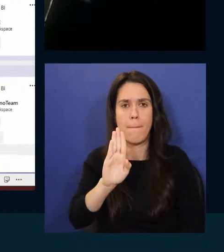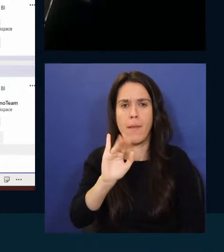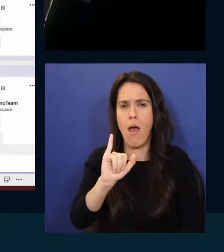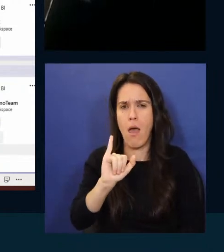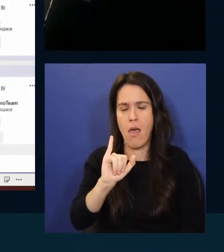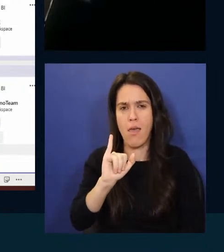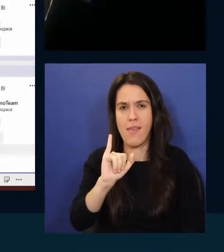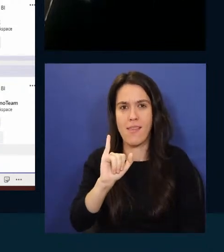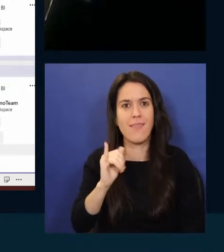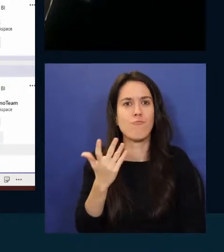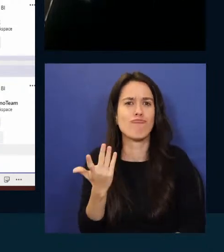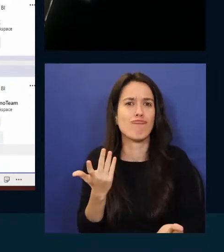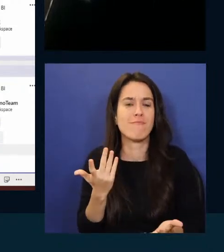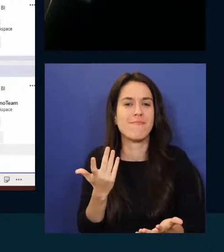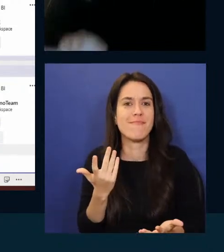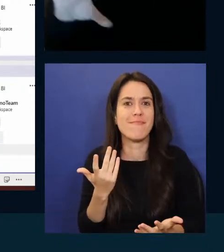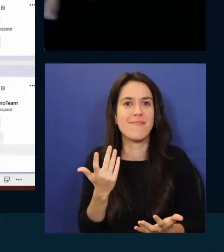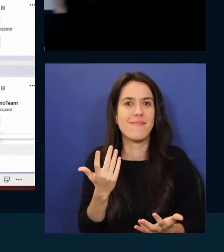bit